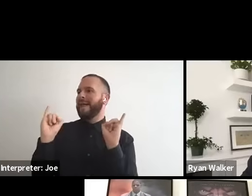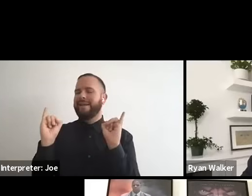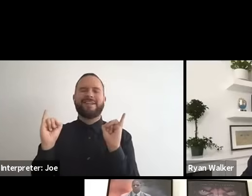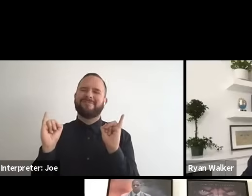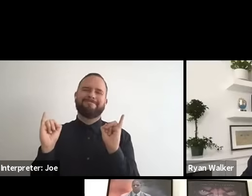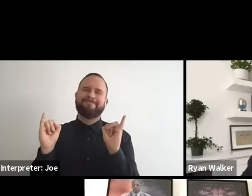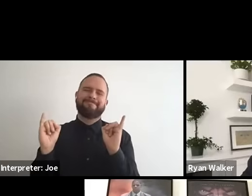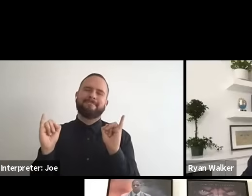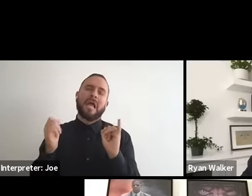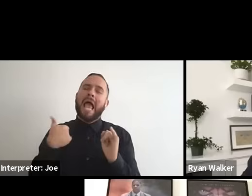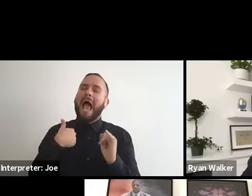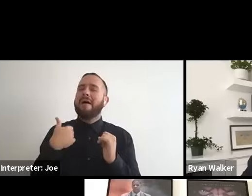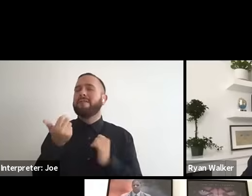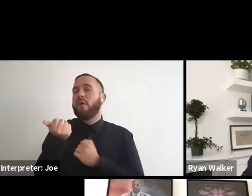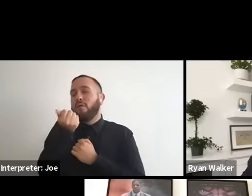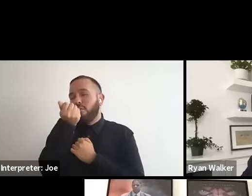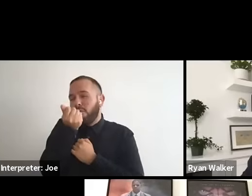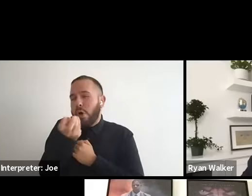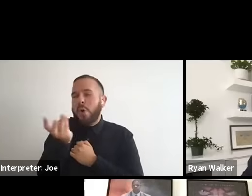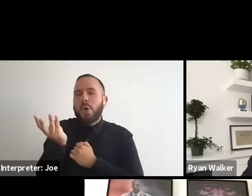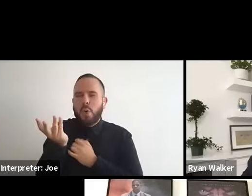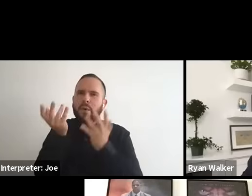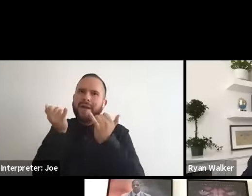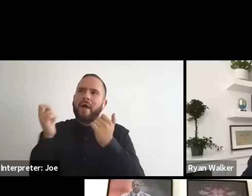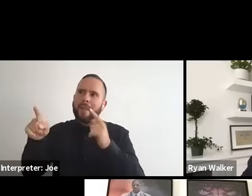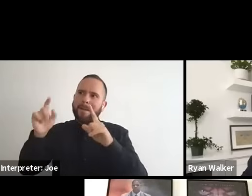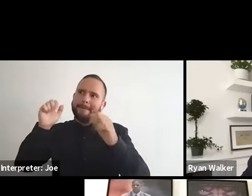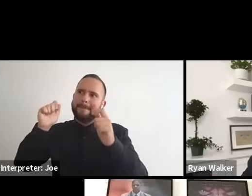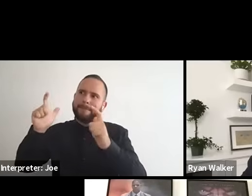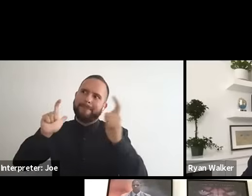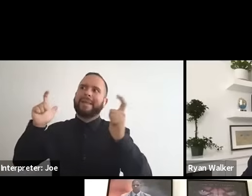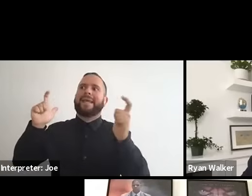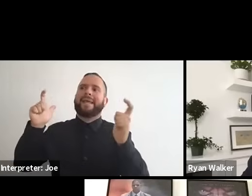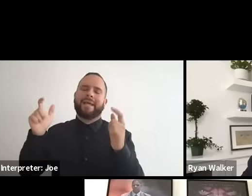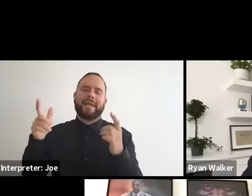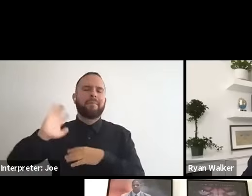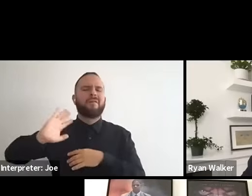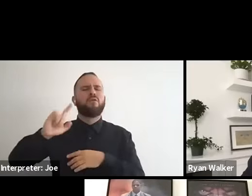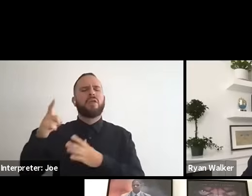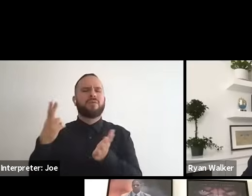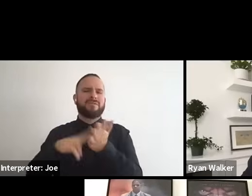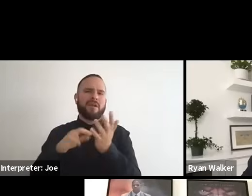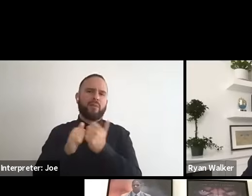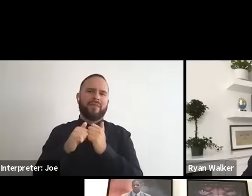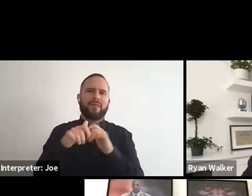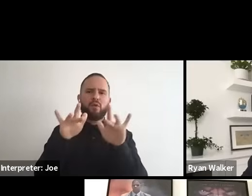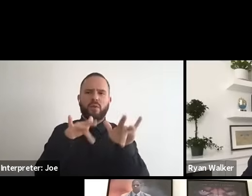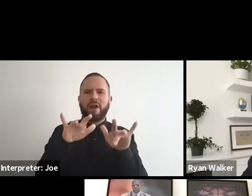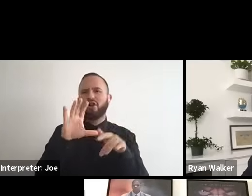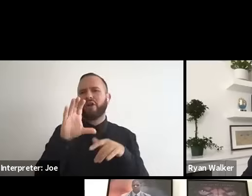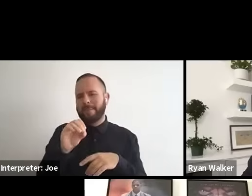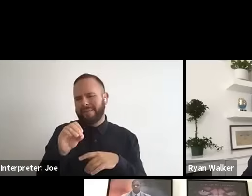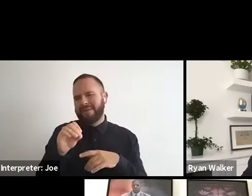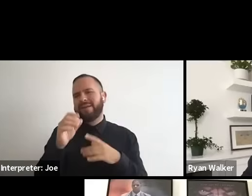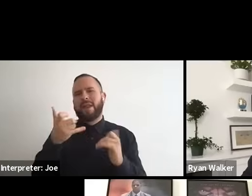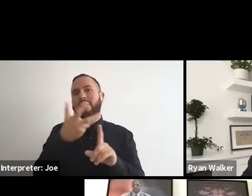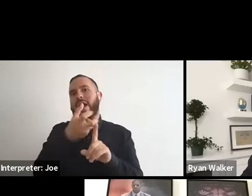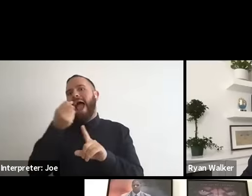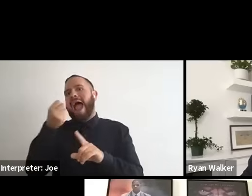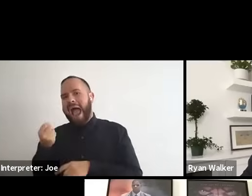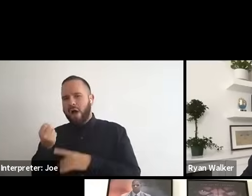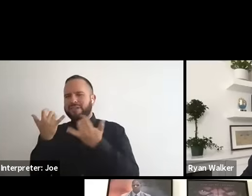artists. They're relatively large now. They used to be signed to big record companies, and we've gotten them out of there, and now they do their